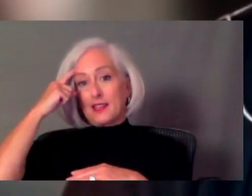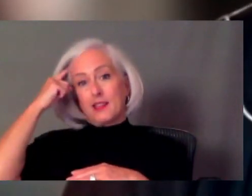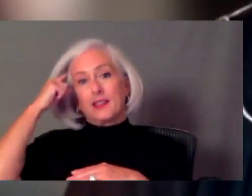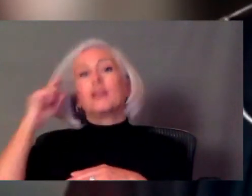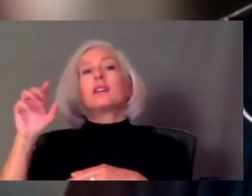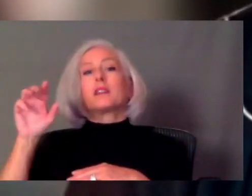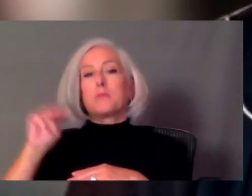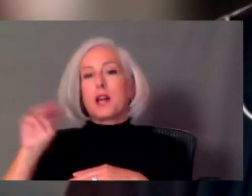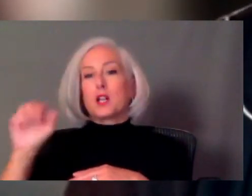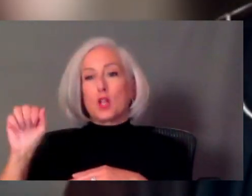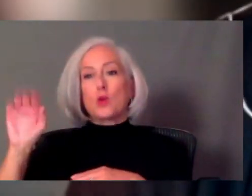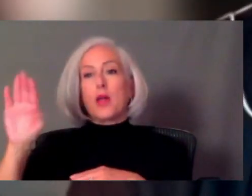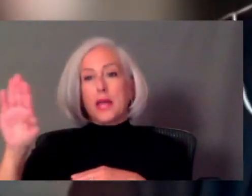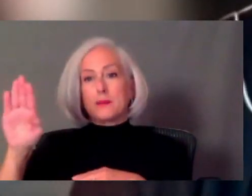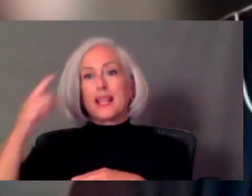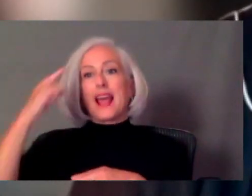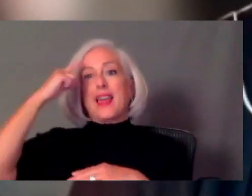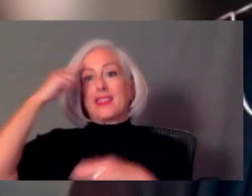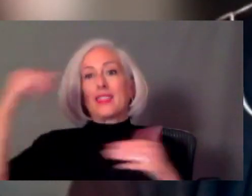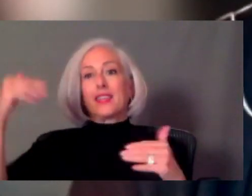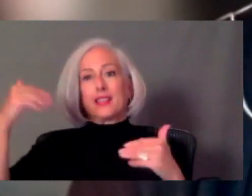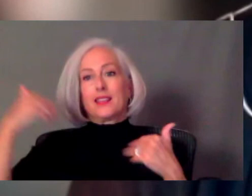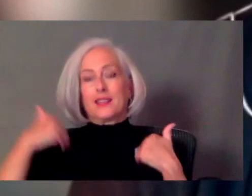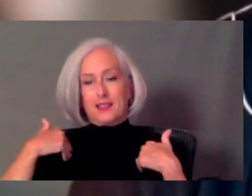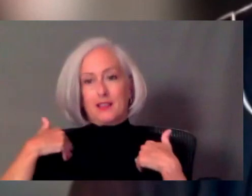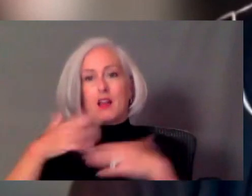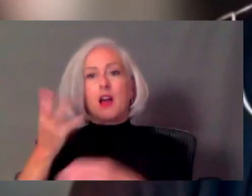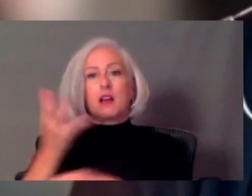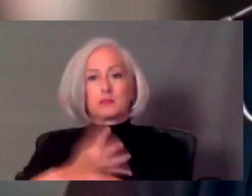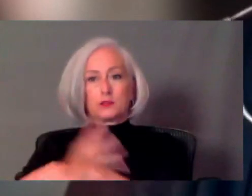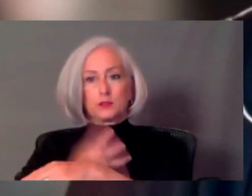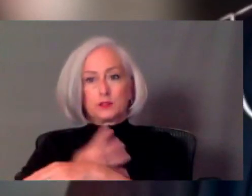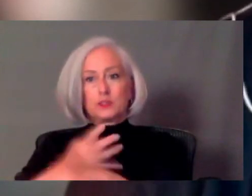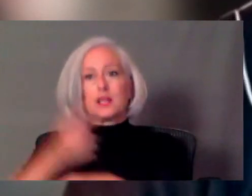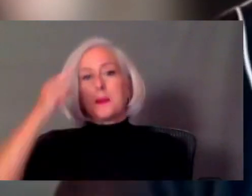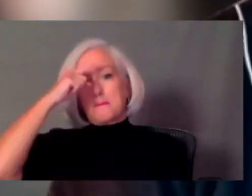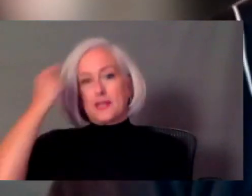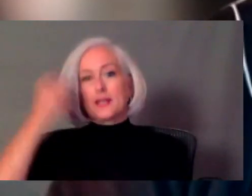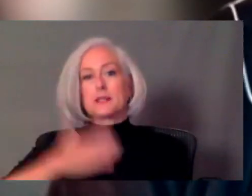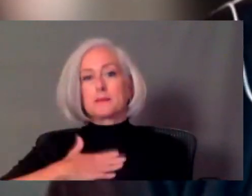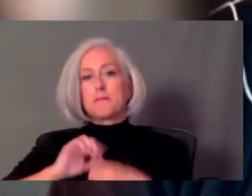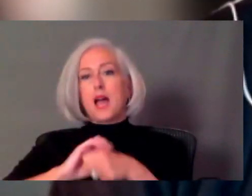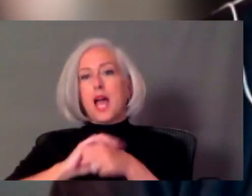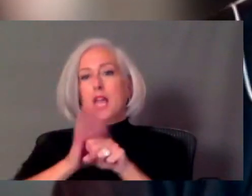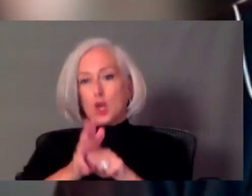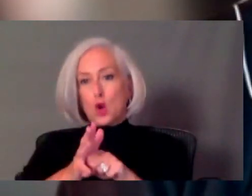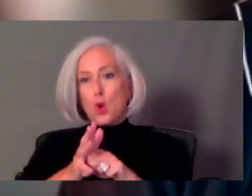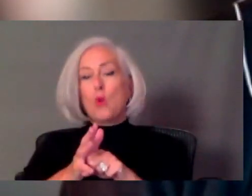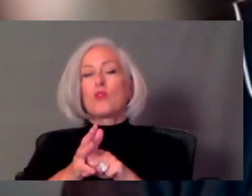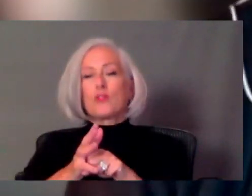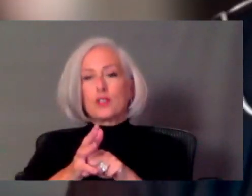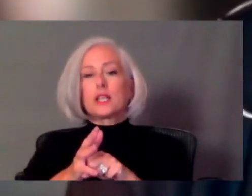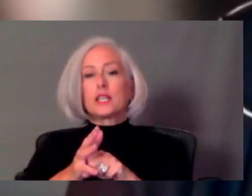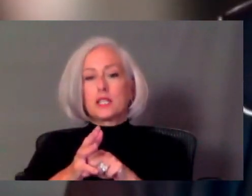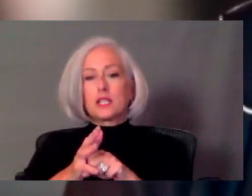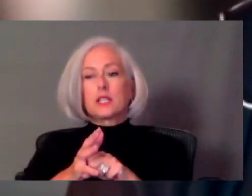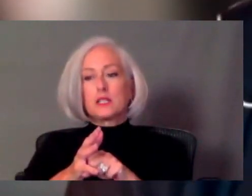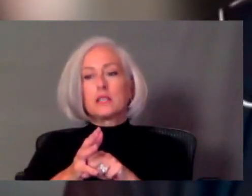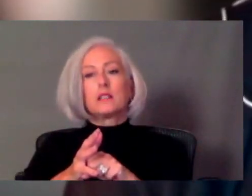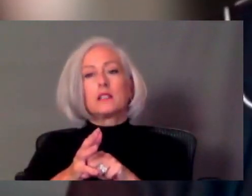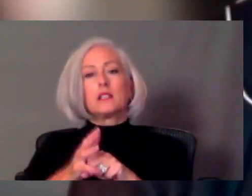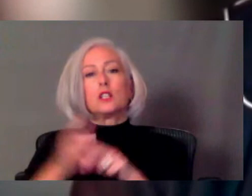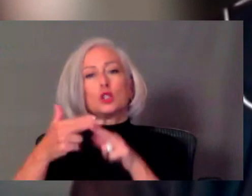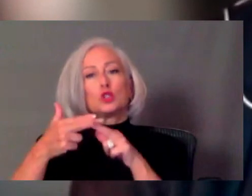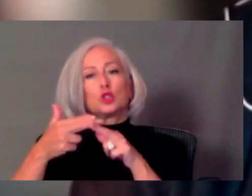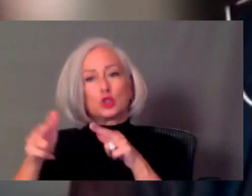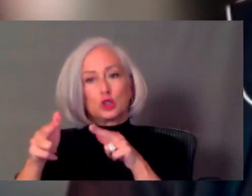felt really blessed to be able to participate in the study, and I felt better within a